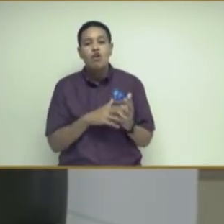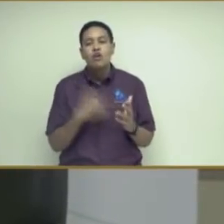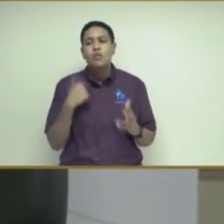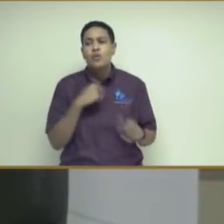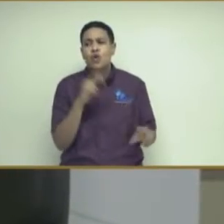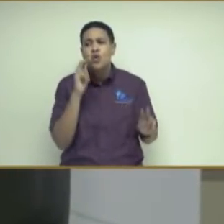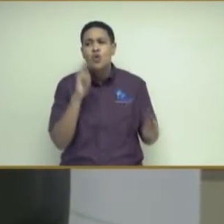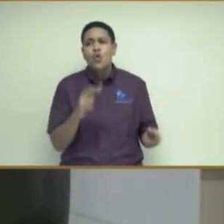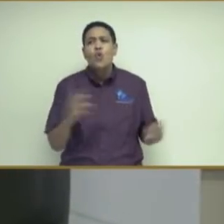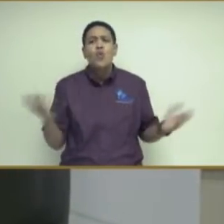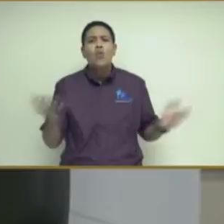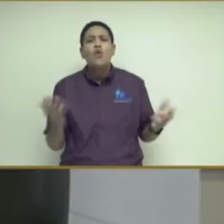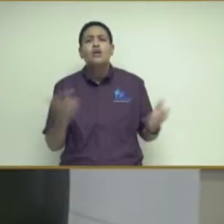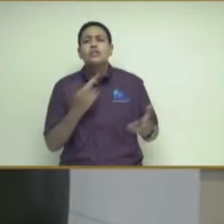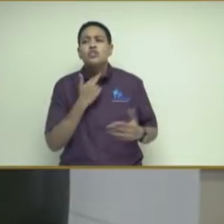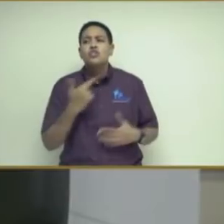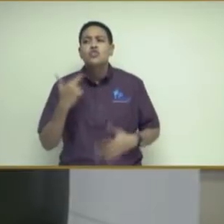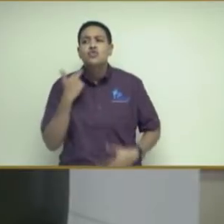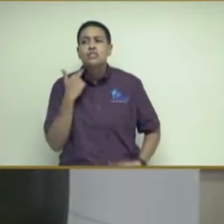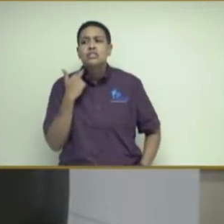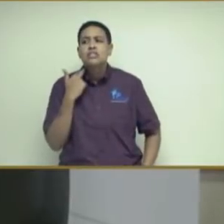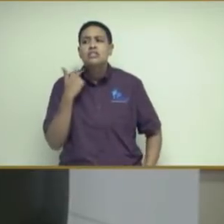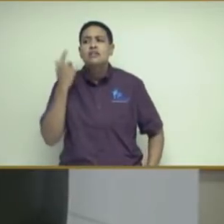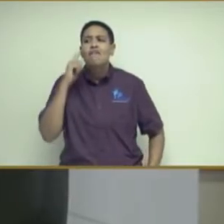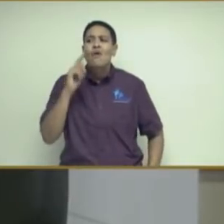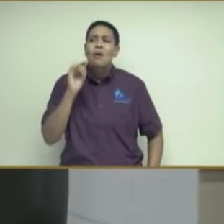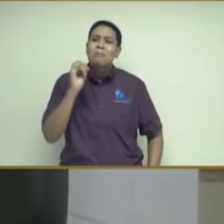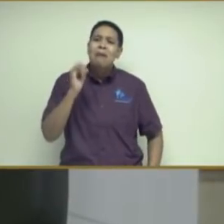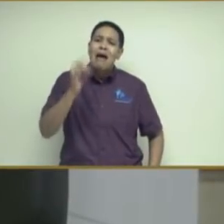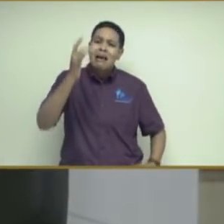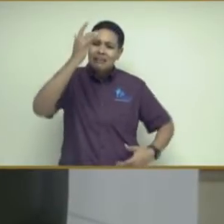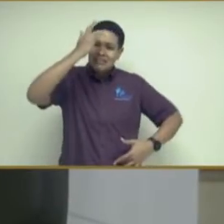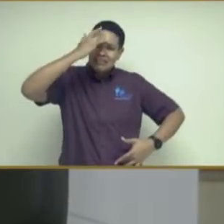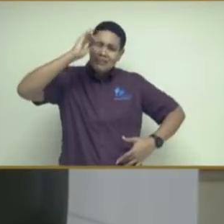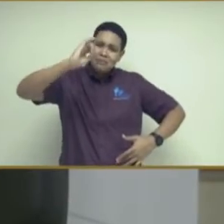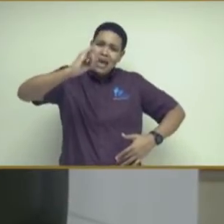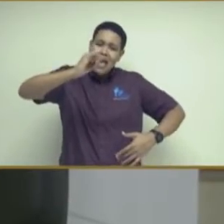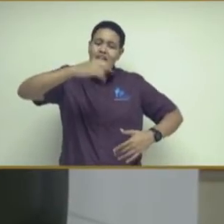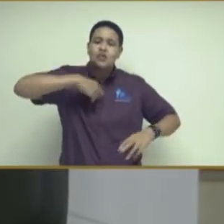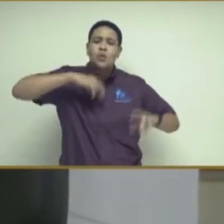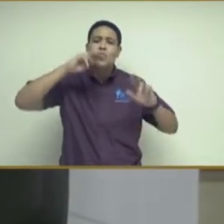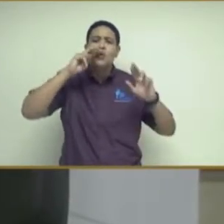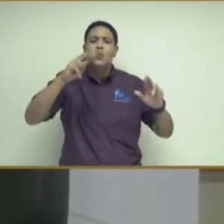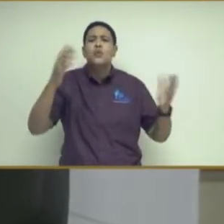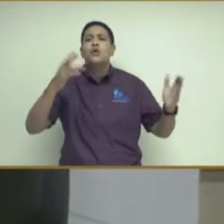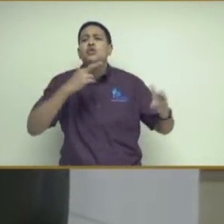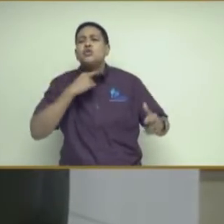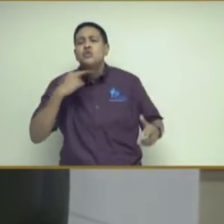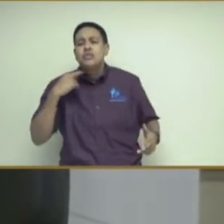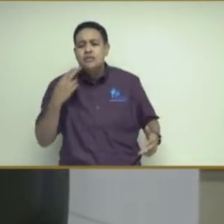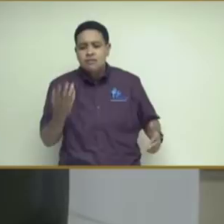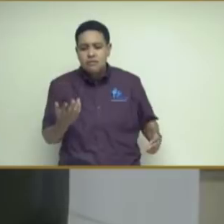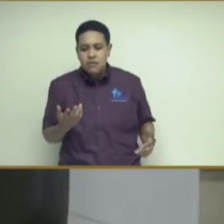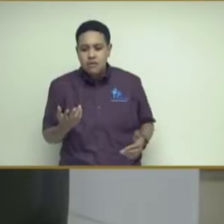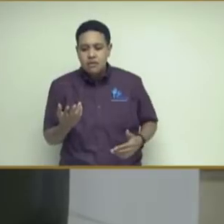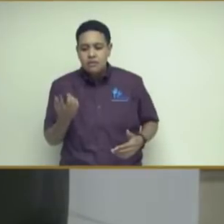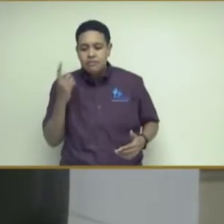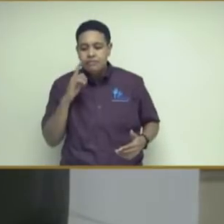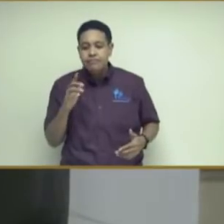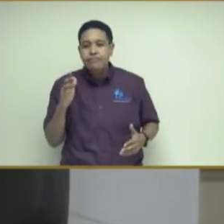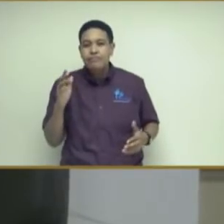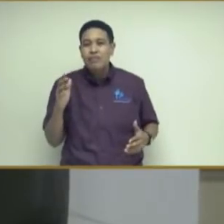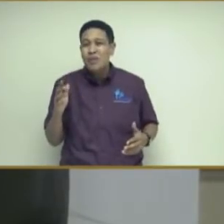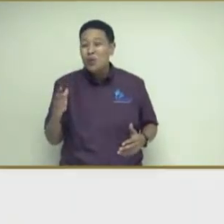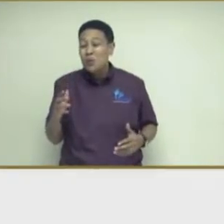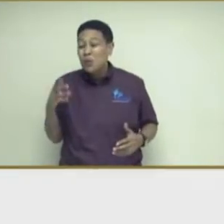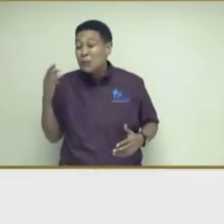at what are the risks for severe disease. And so we looked at what were the risks for the poorest